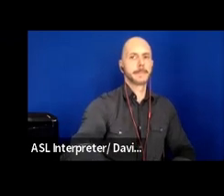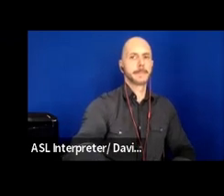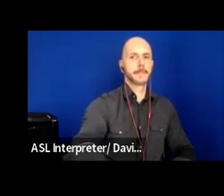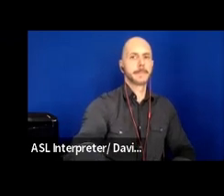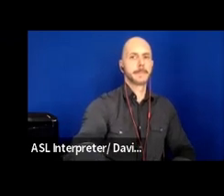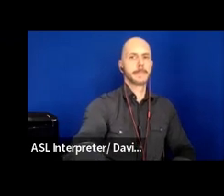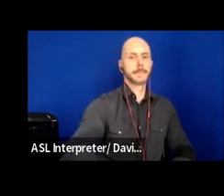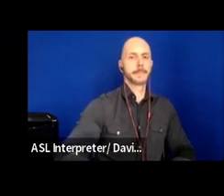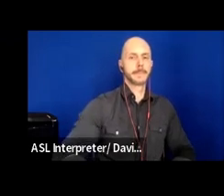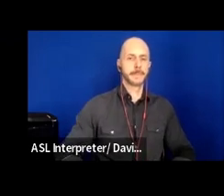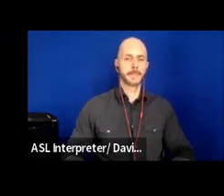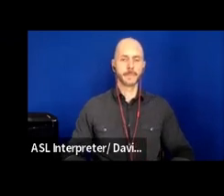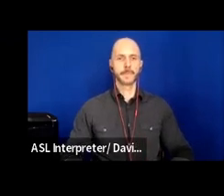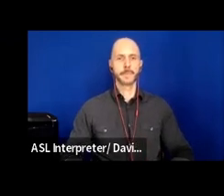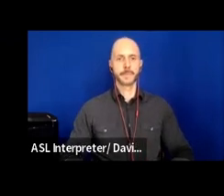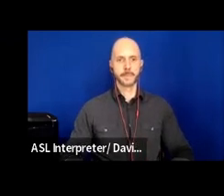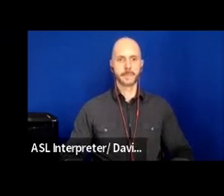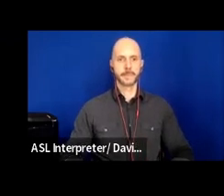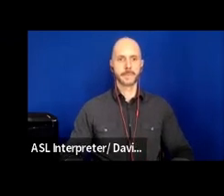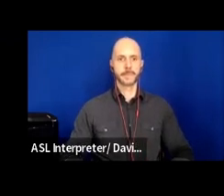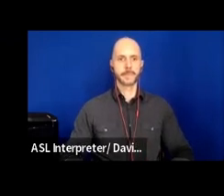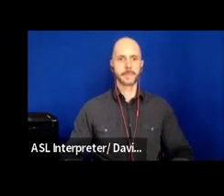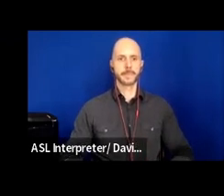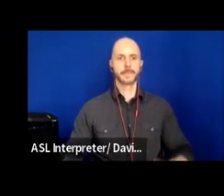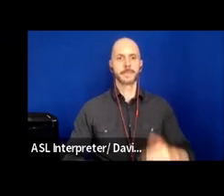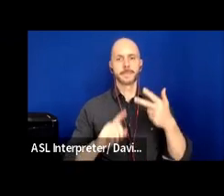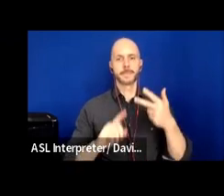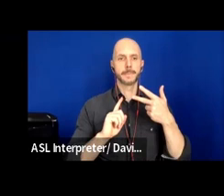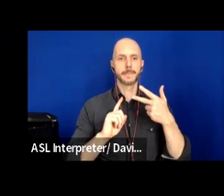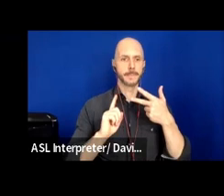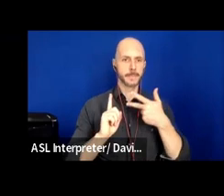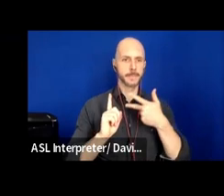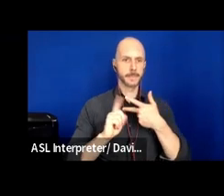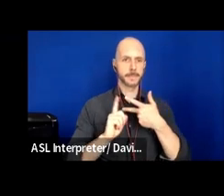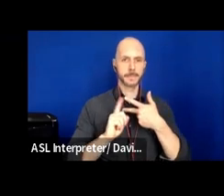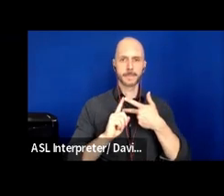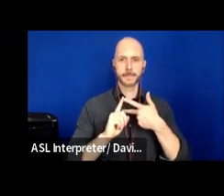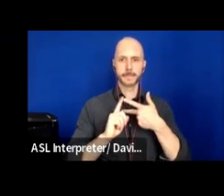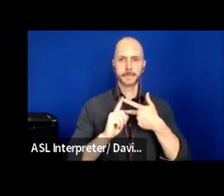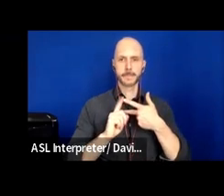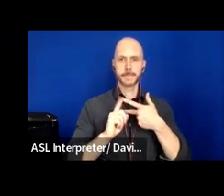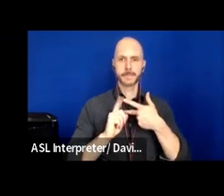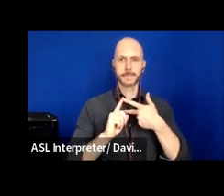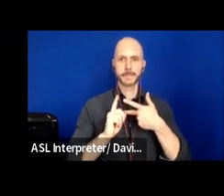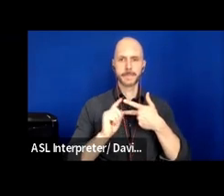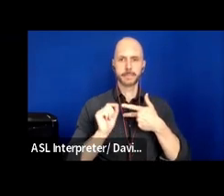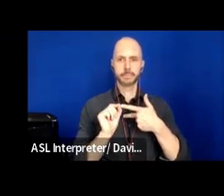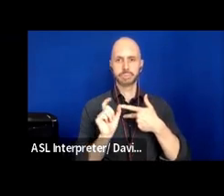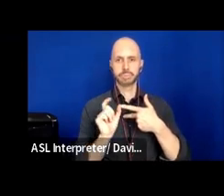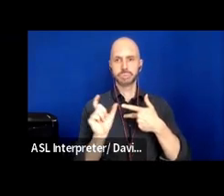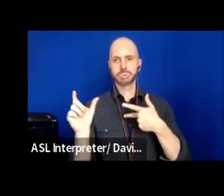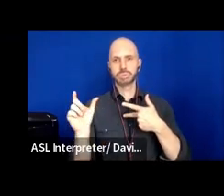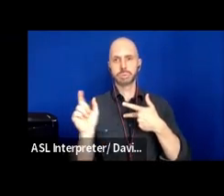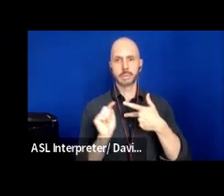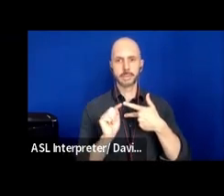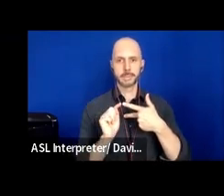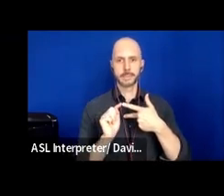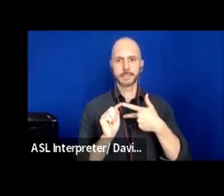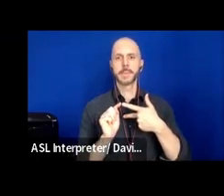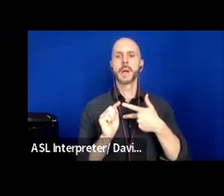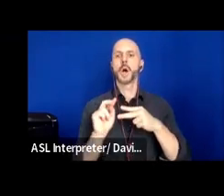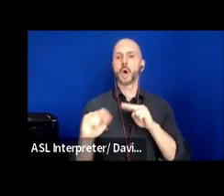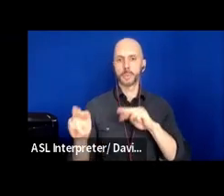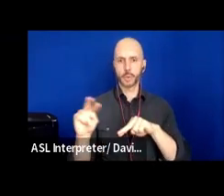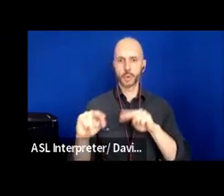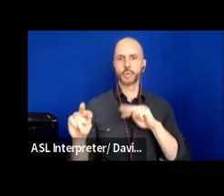Okay, so really the overwhelming is certainly observing them, and that by default, I have never thought. People are saying that they have thought of that.